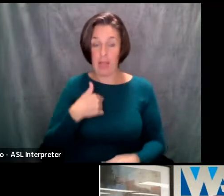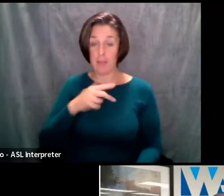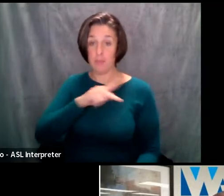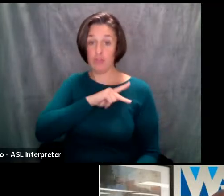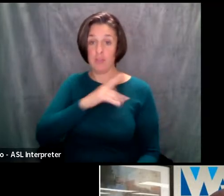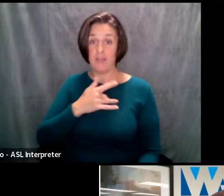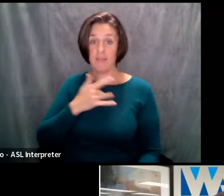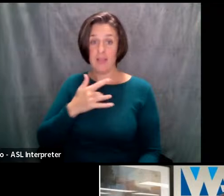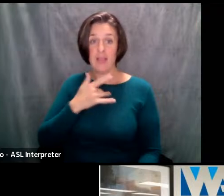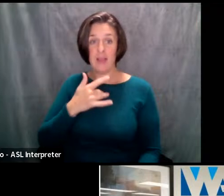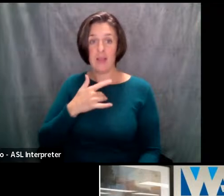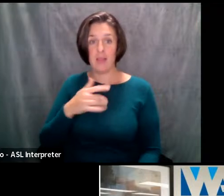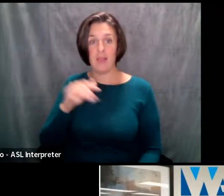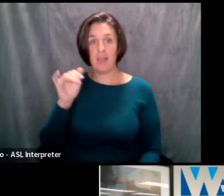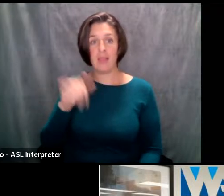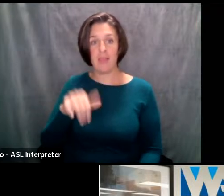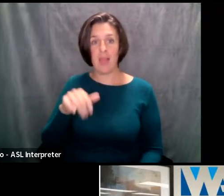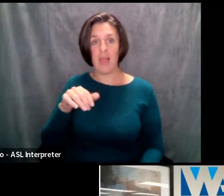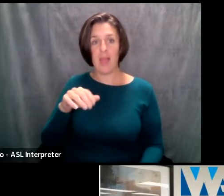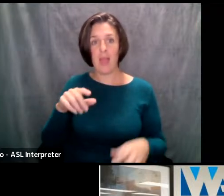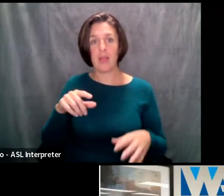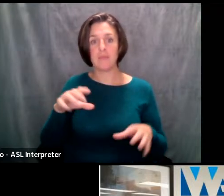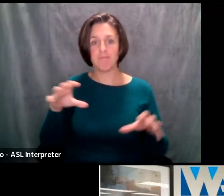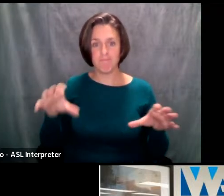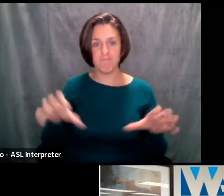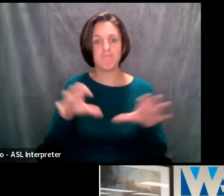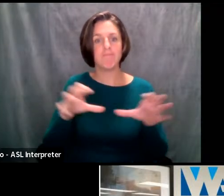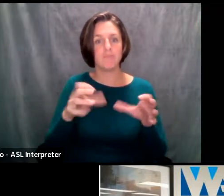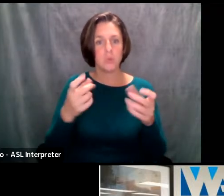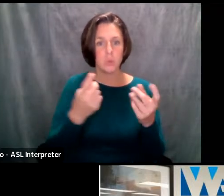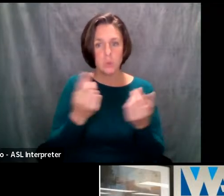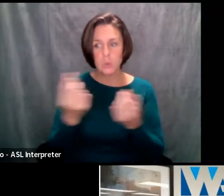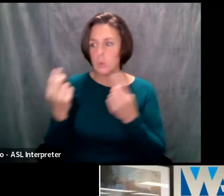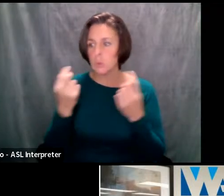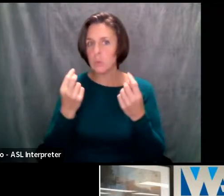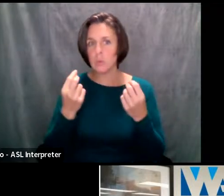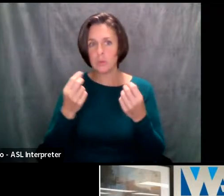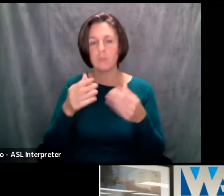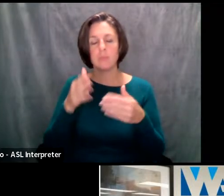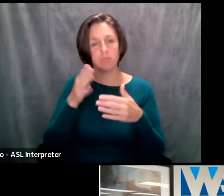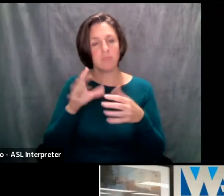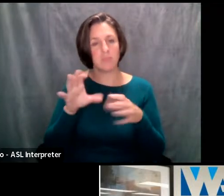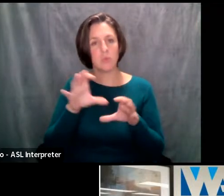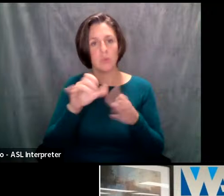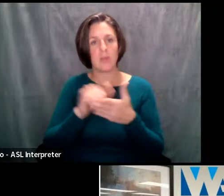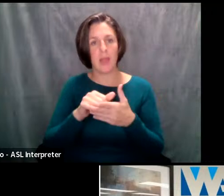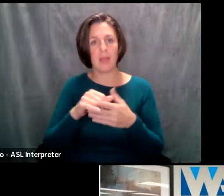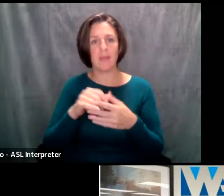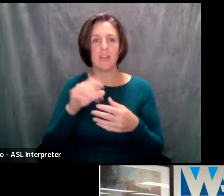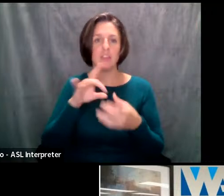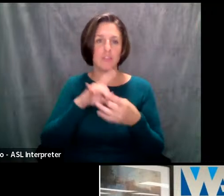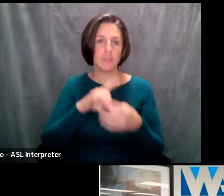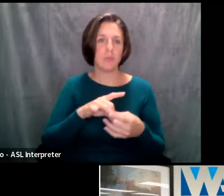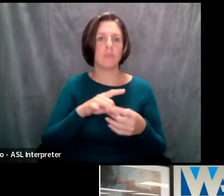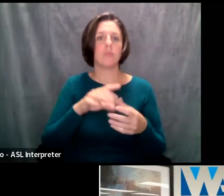due diligence has been done in terms of what the options are, in terms of the different